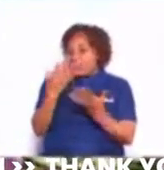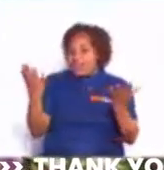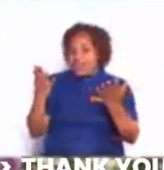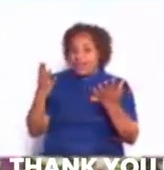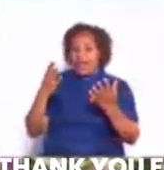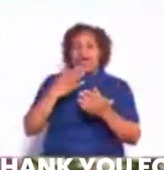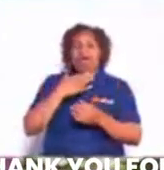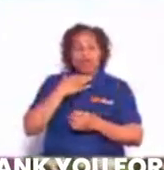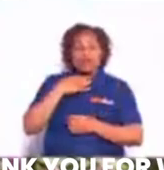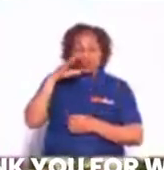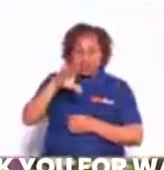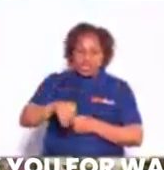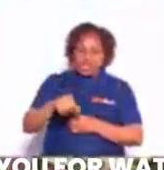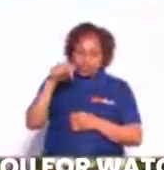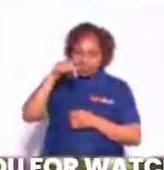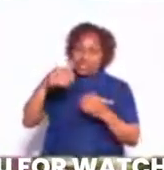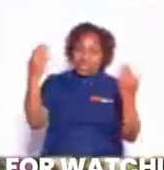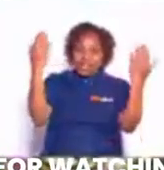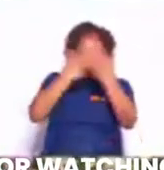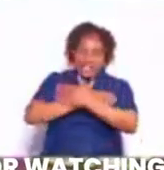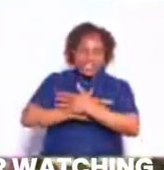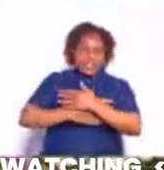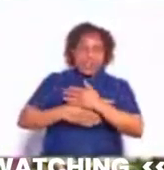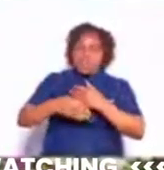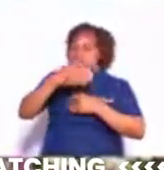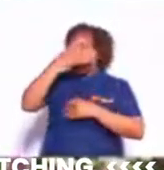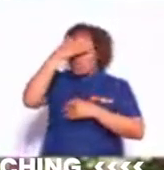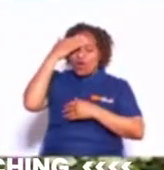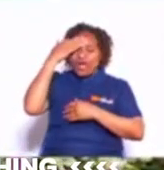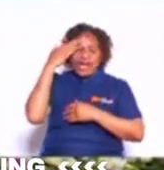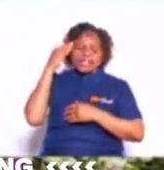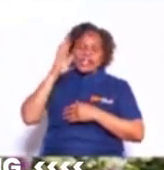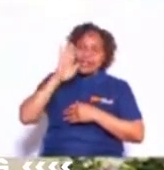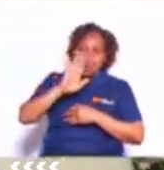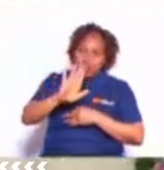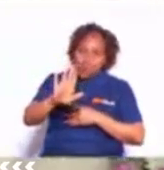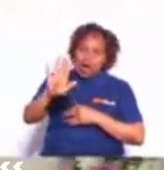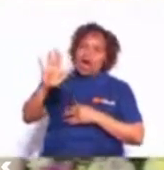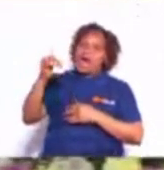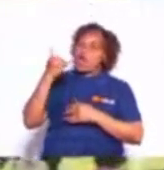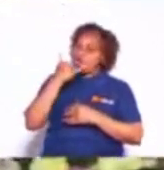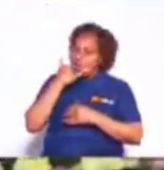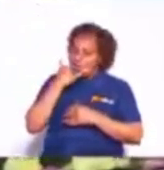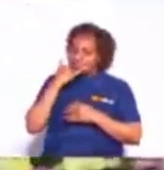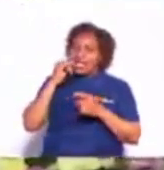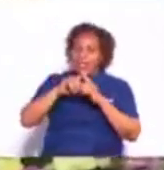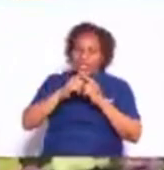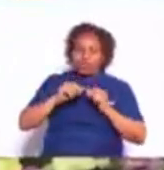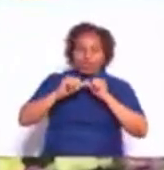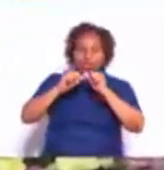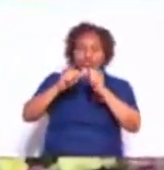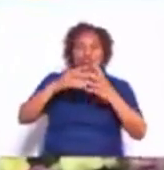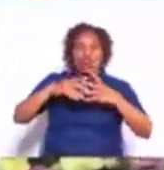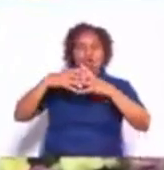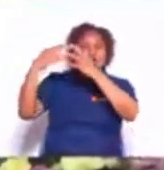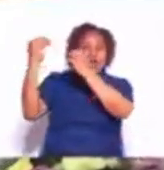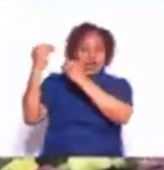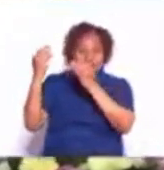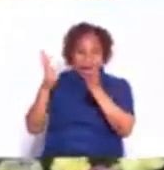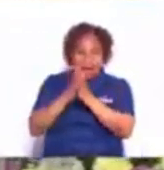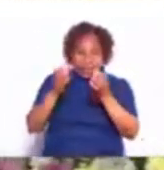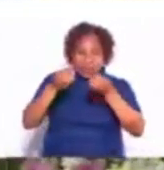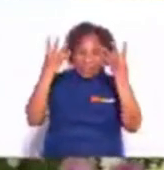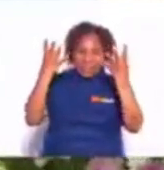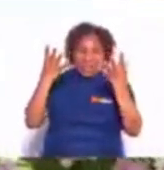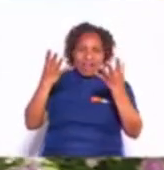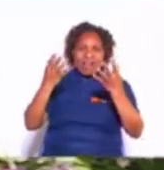this night, forget your mistakes. Keep going. Hallelujah. Just learn